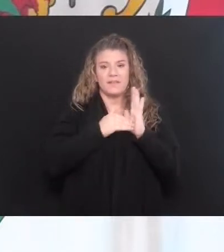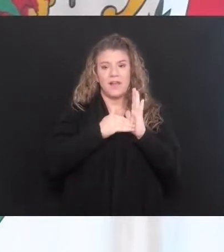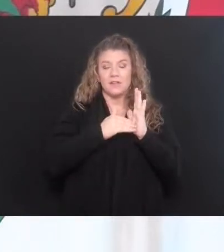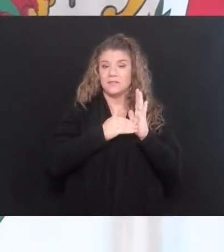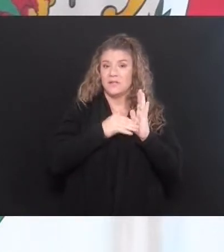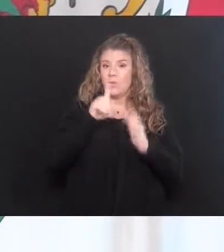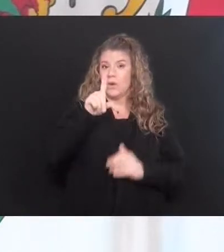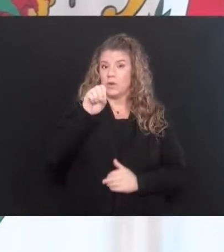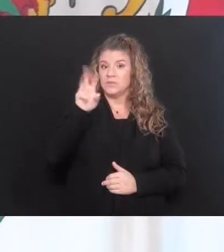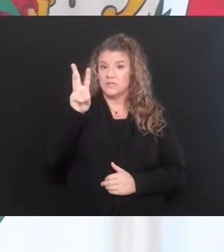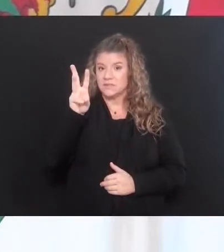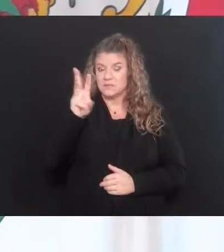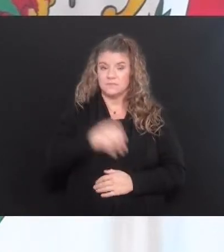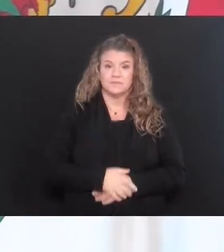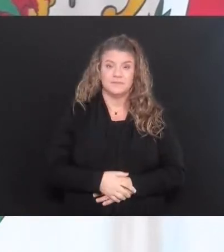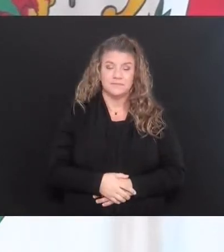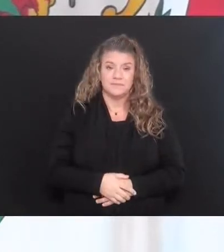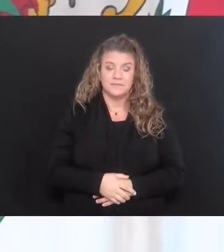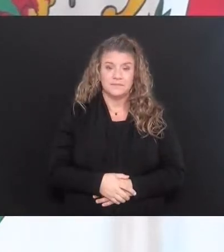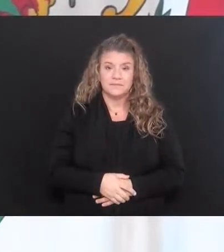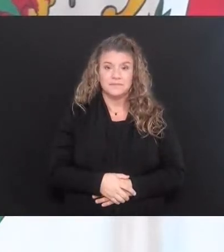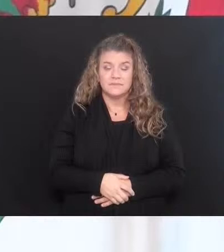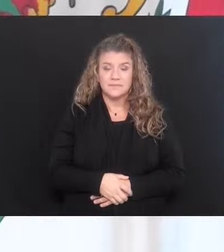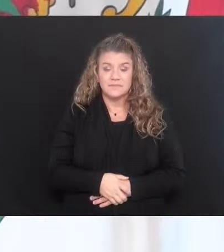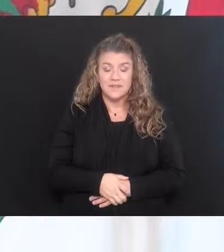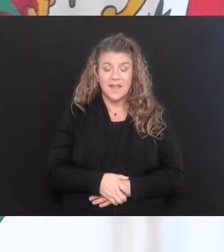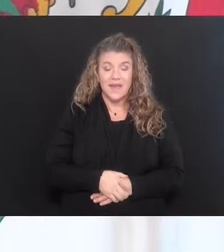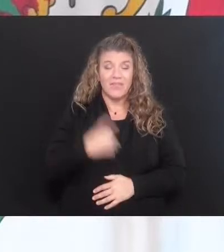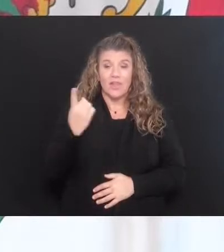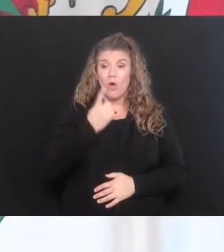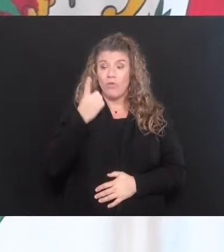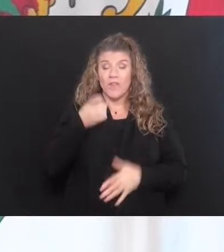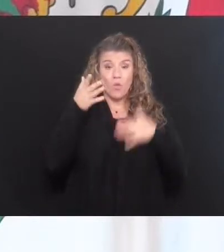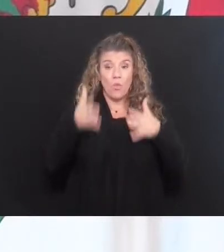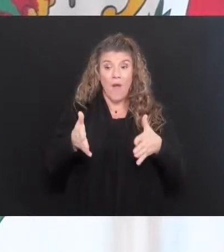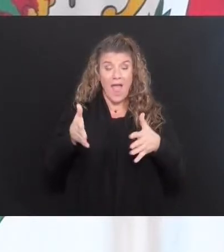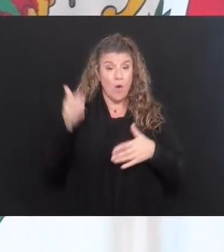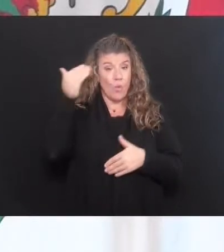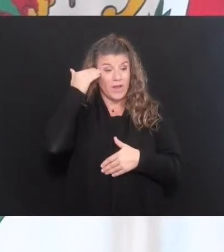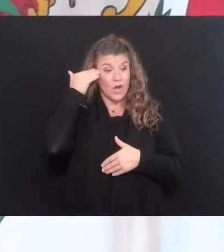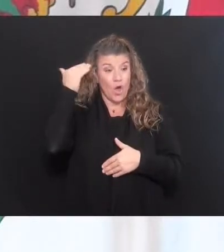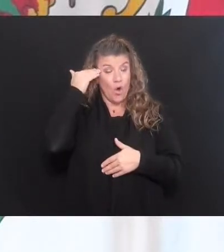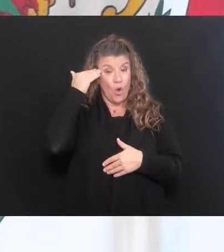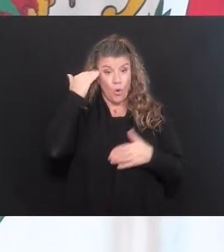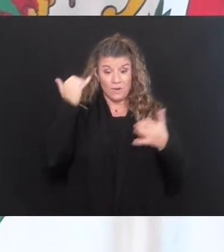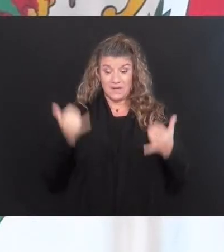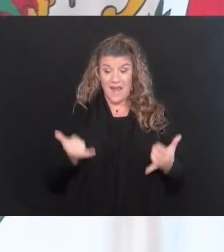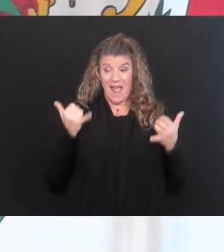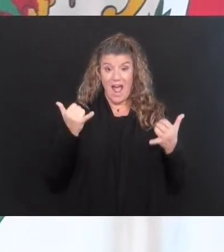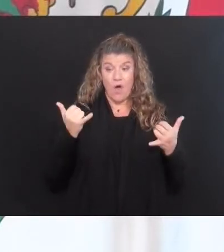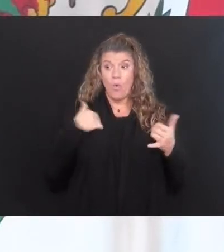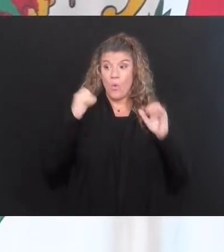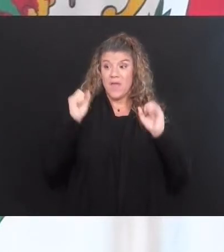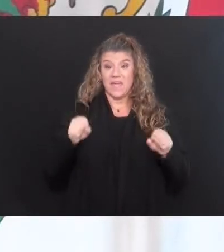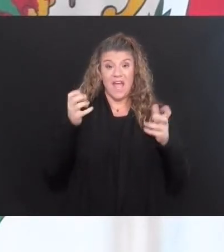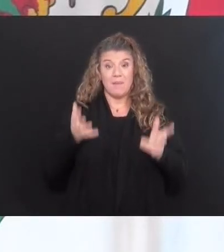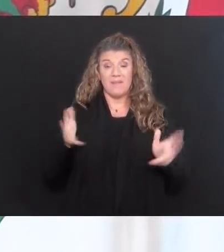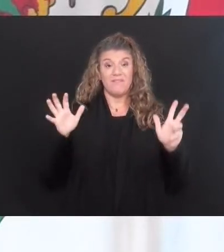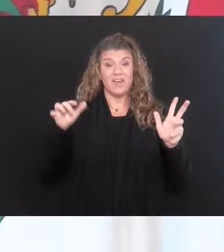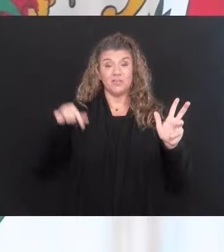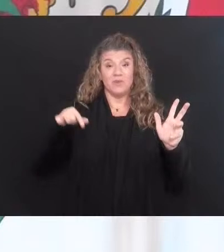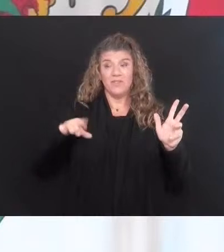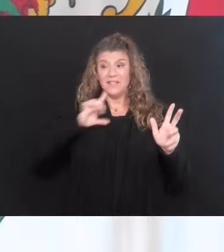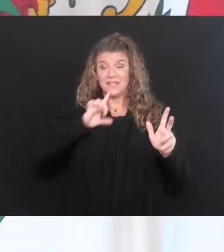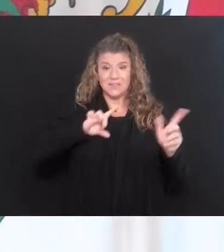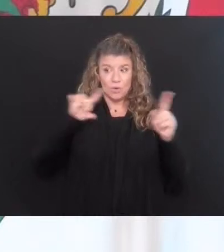3,106 deaths. The only way that we know on the planet that we can get out of this is get